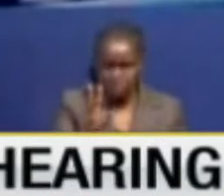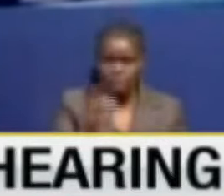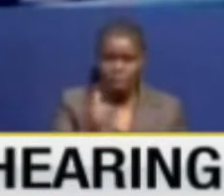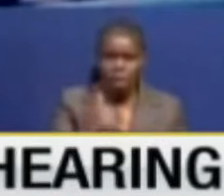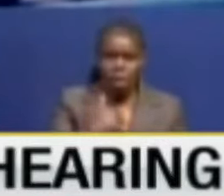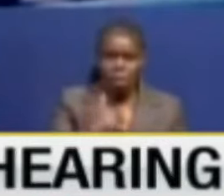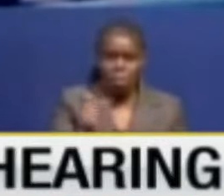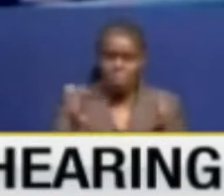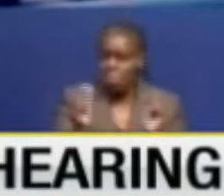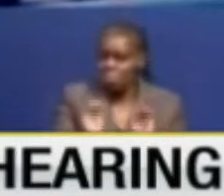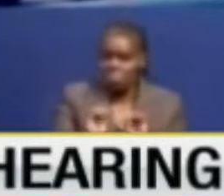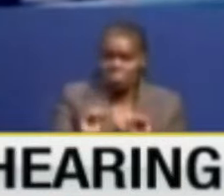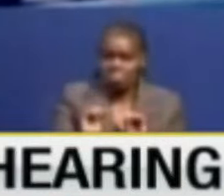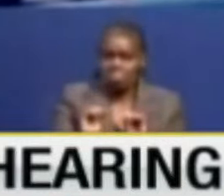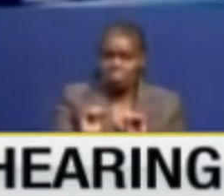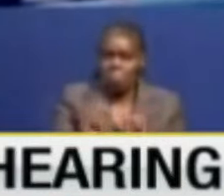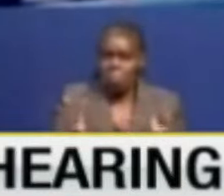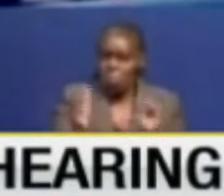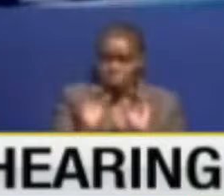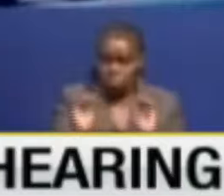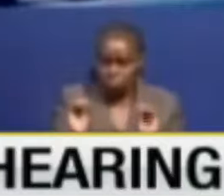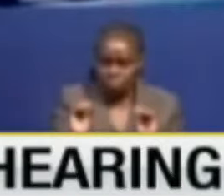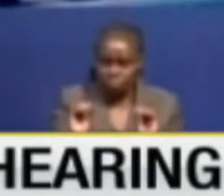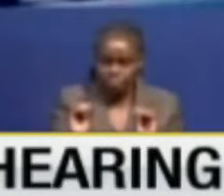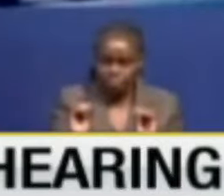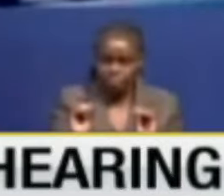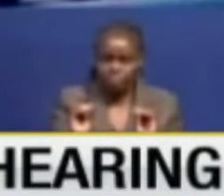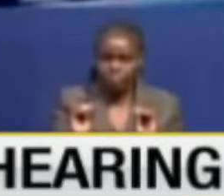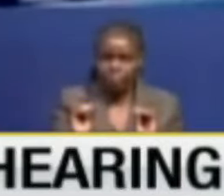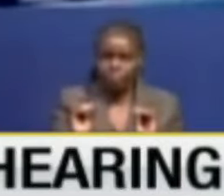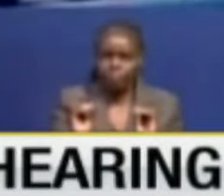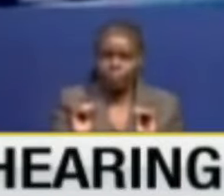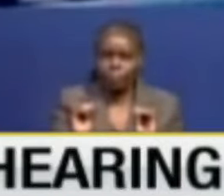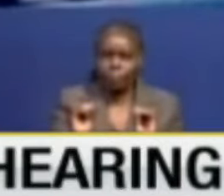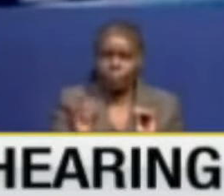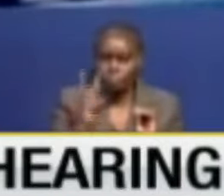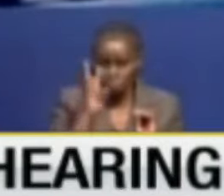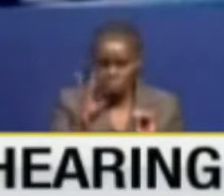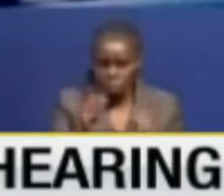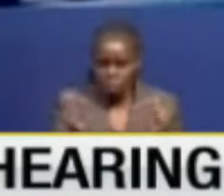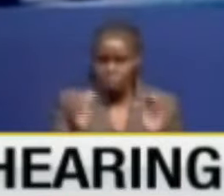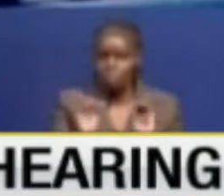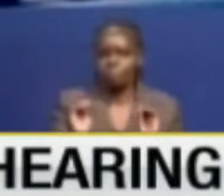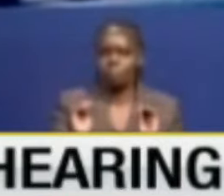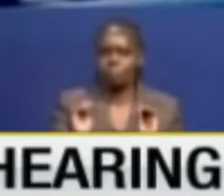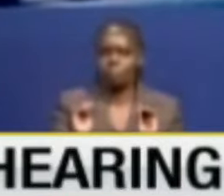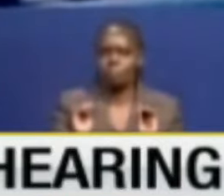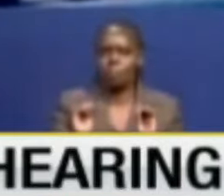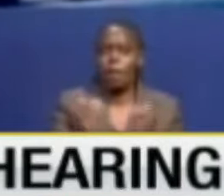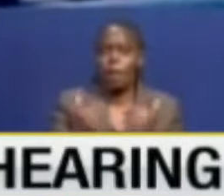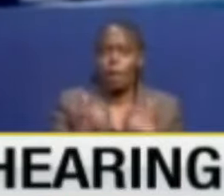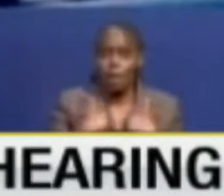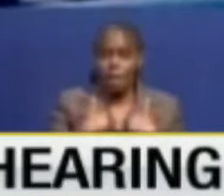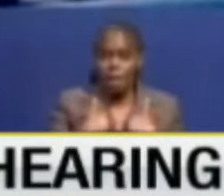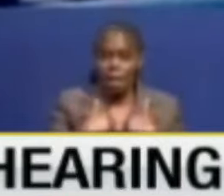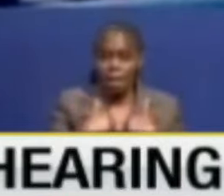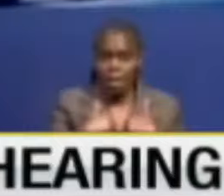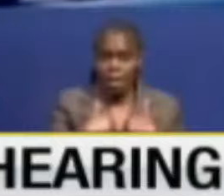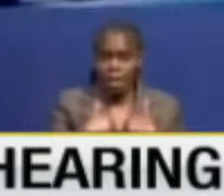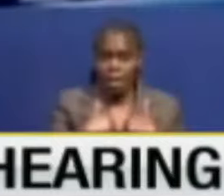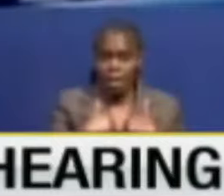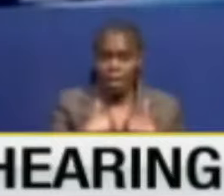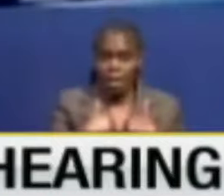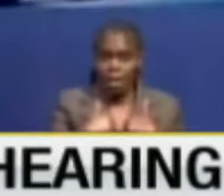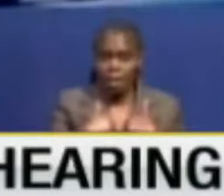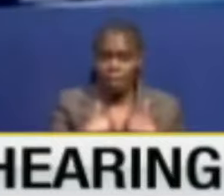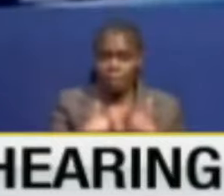no objection to the summons to Virginia Kawira as a witness. There is a statement made by my